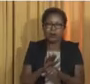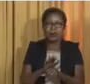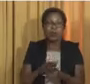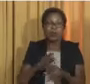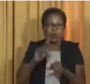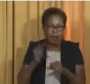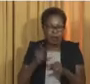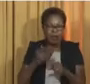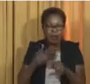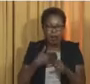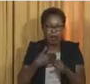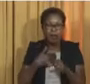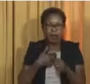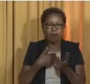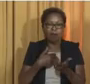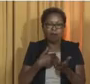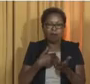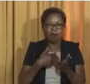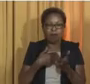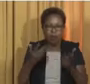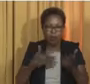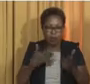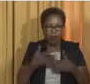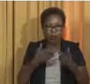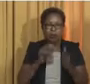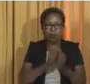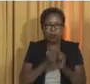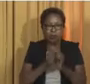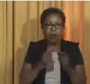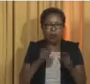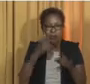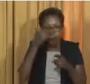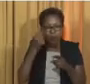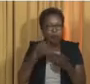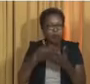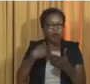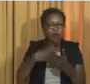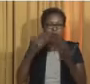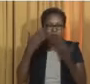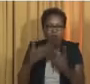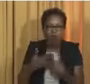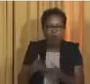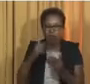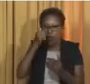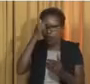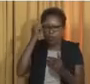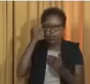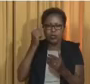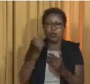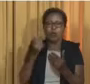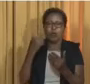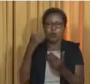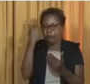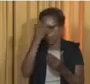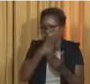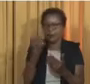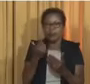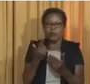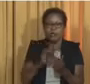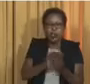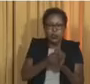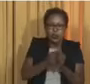the Constitution that it lost its original character. The most significant amendments being the